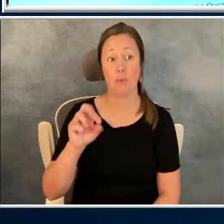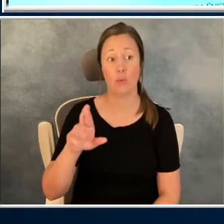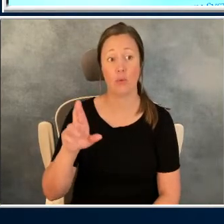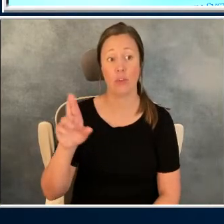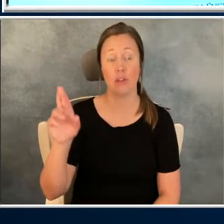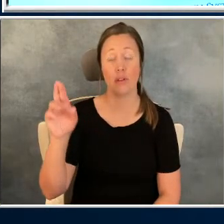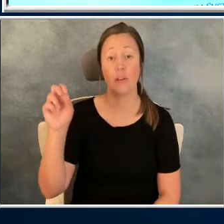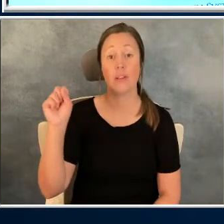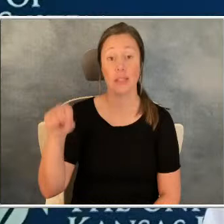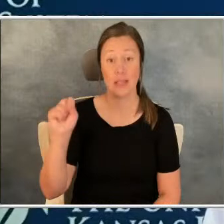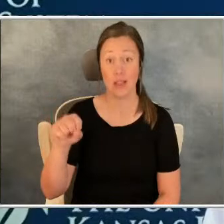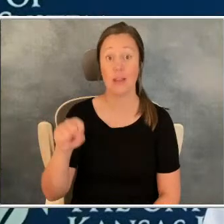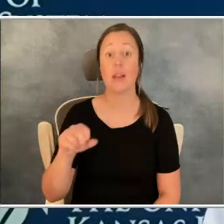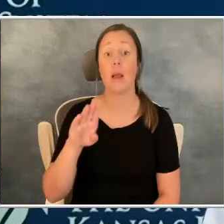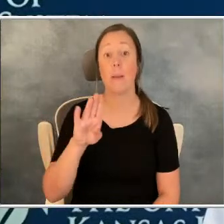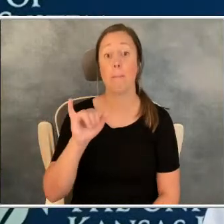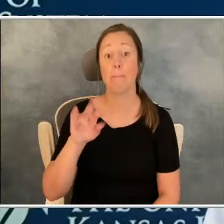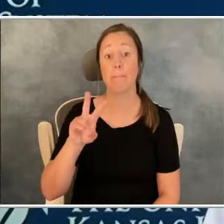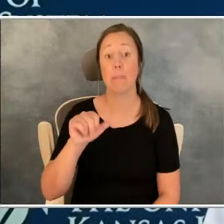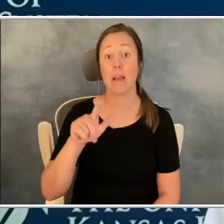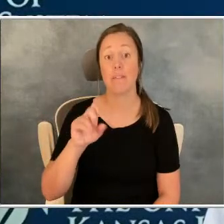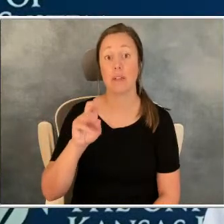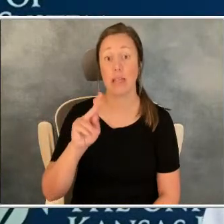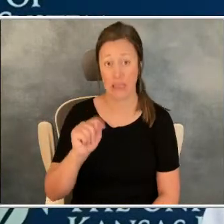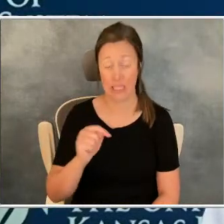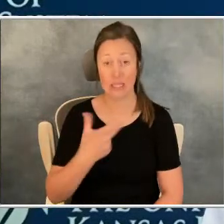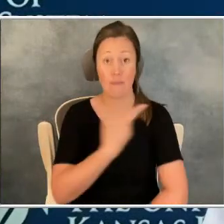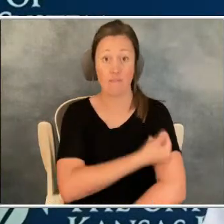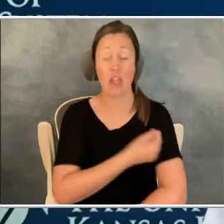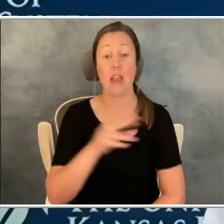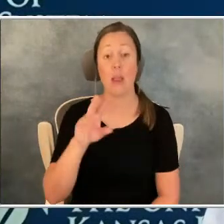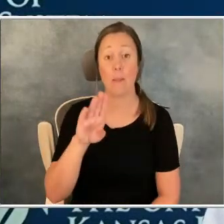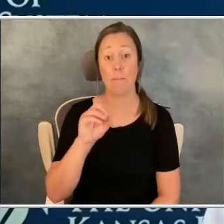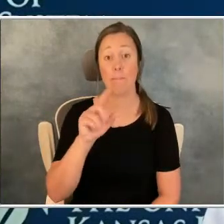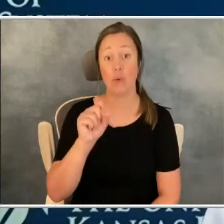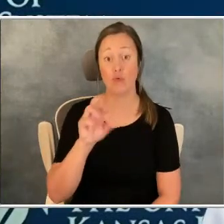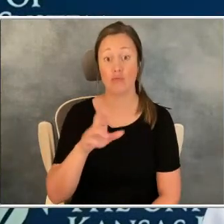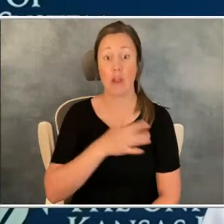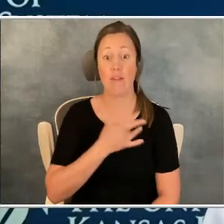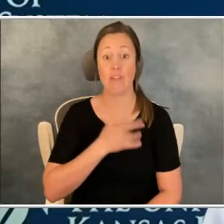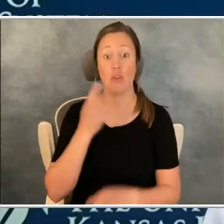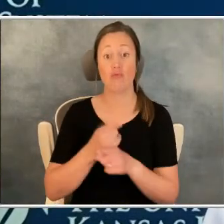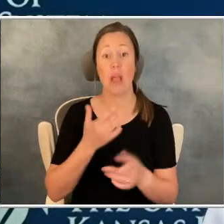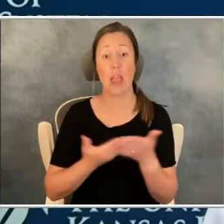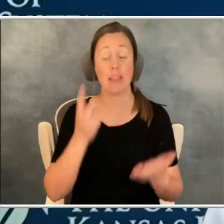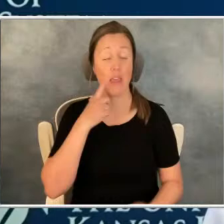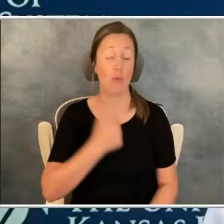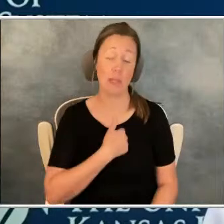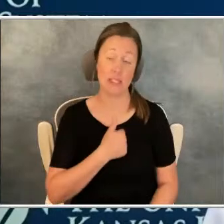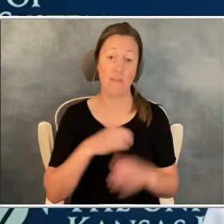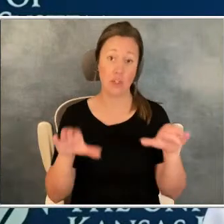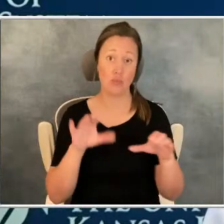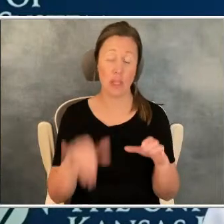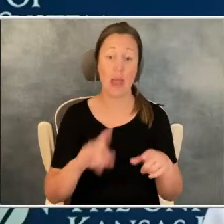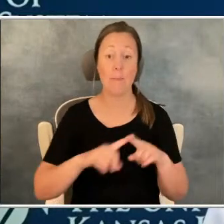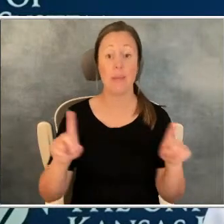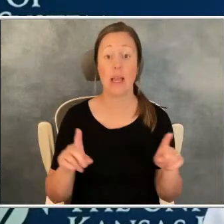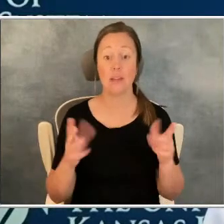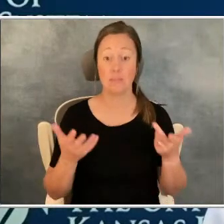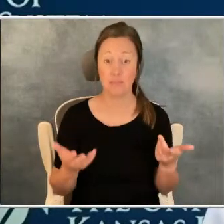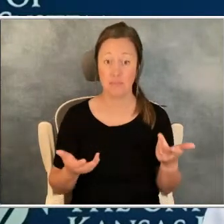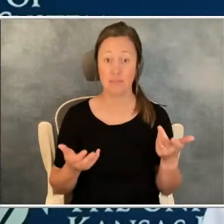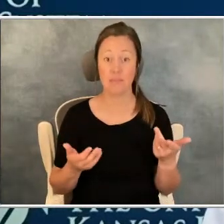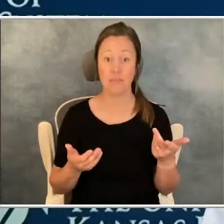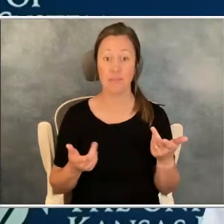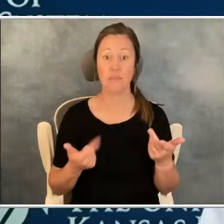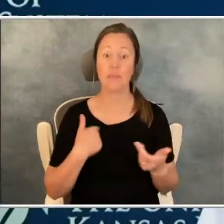bivalent vaccination boosters. Did great. I think was the right thing to do for me. But then I'm of that age,